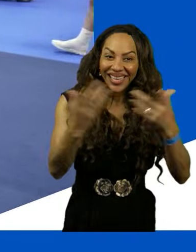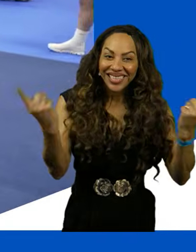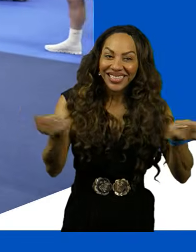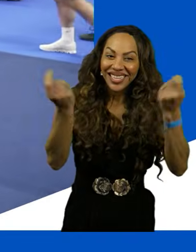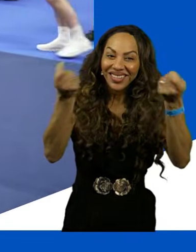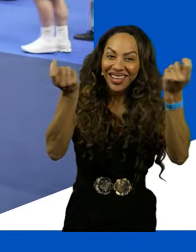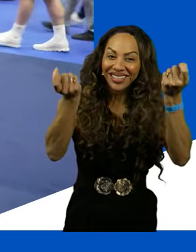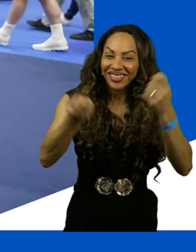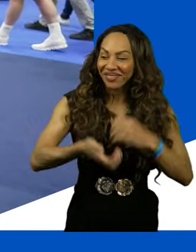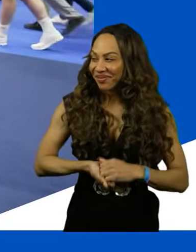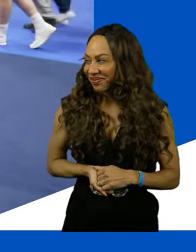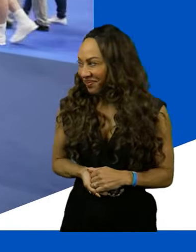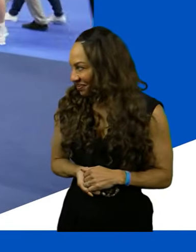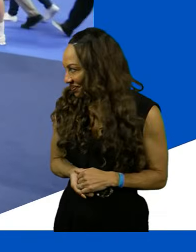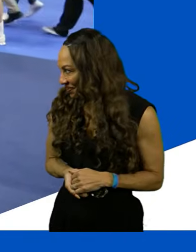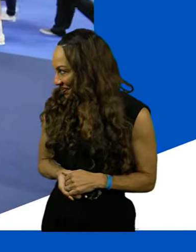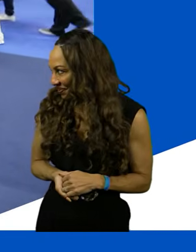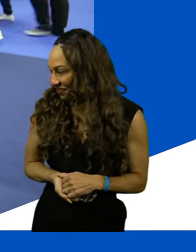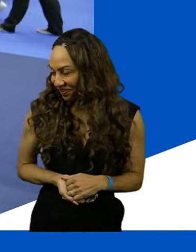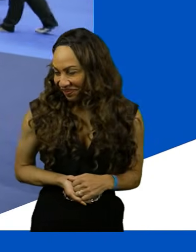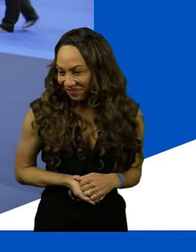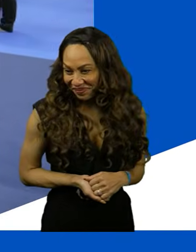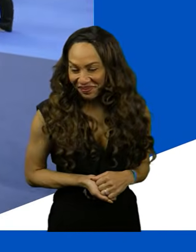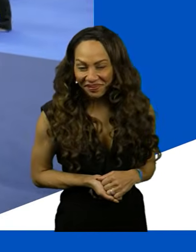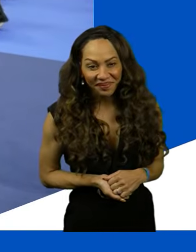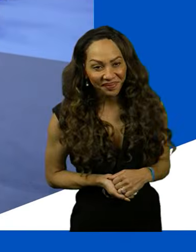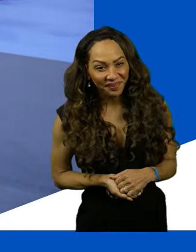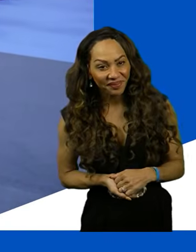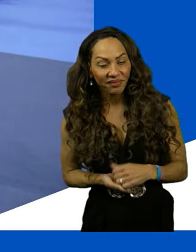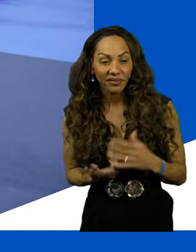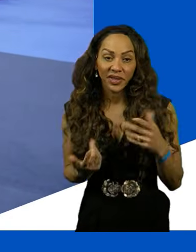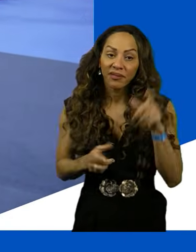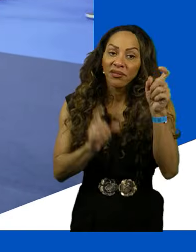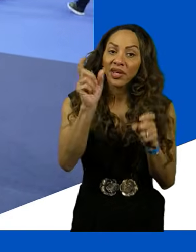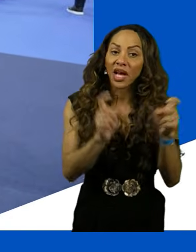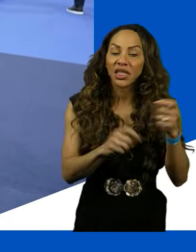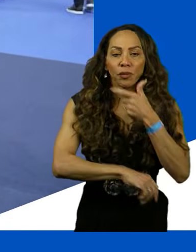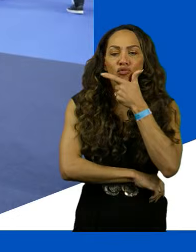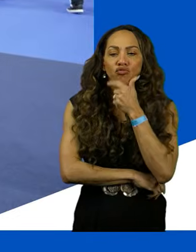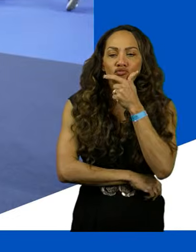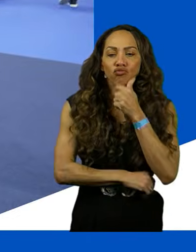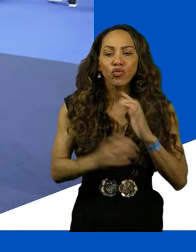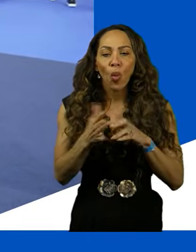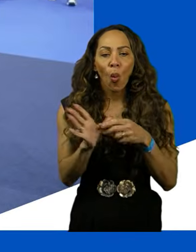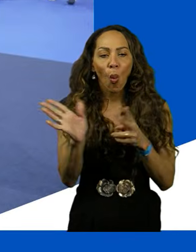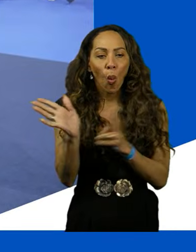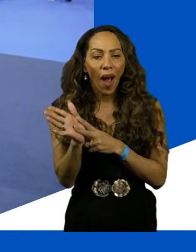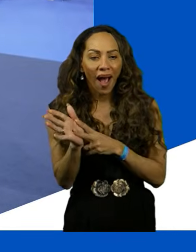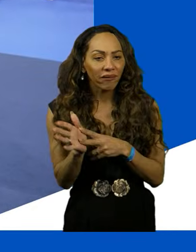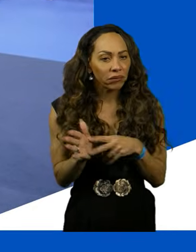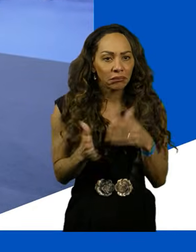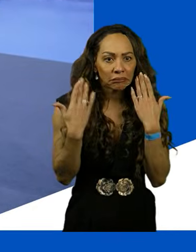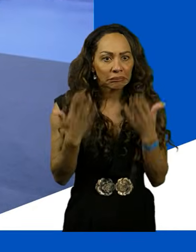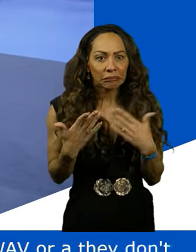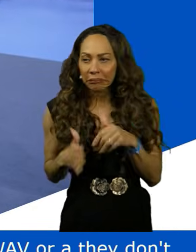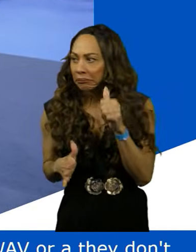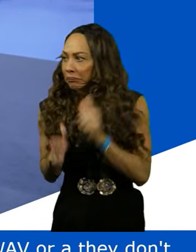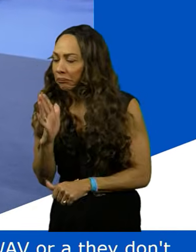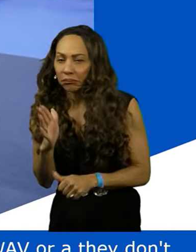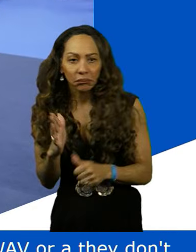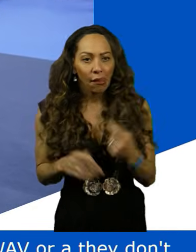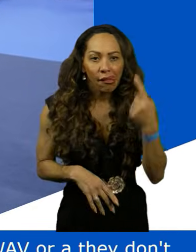about trying a wheelchair accessible vehicle or they don't know where to start, what advice would you give them? Where can they find out or try it?